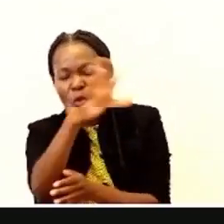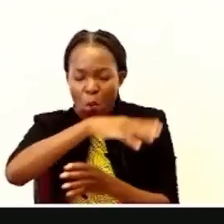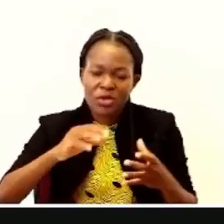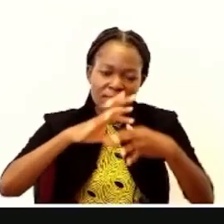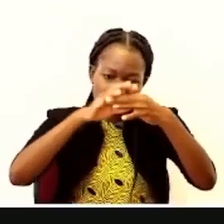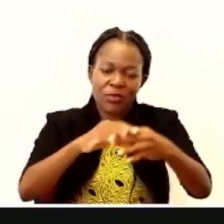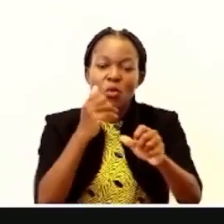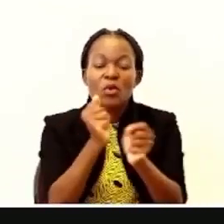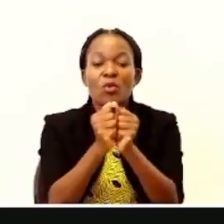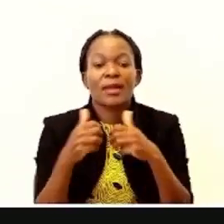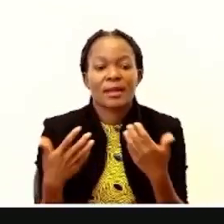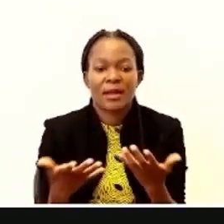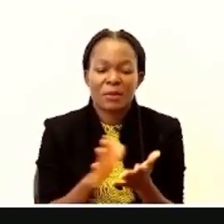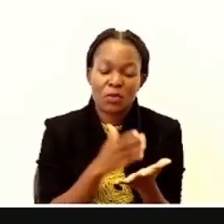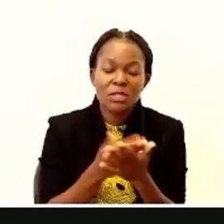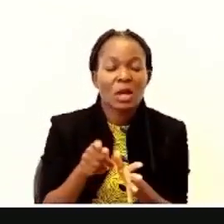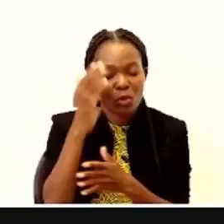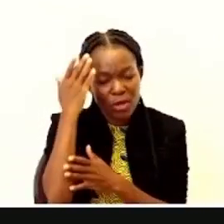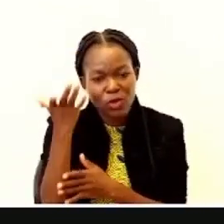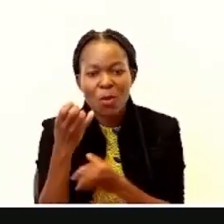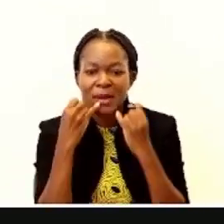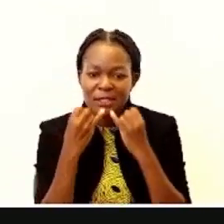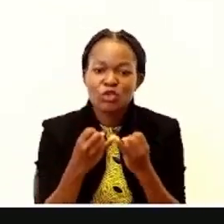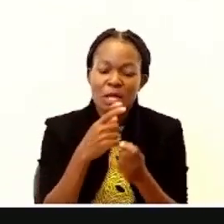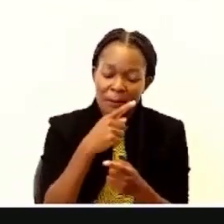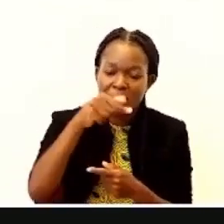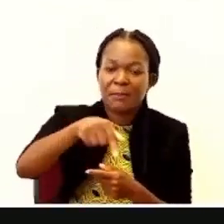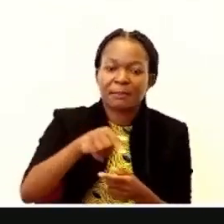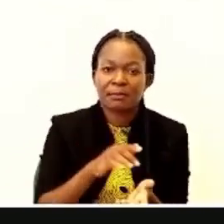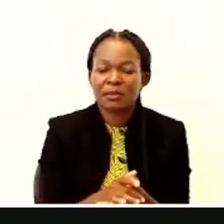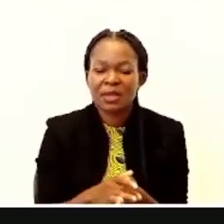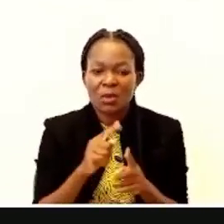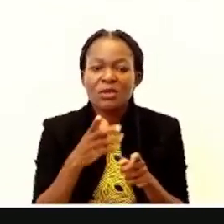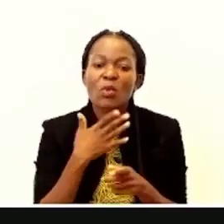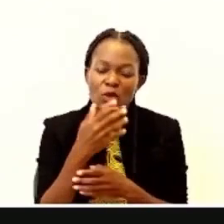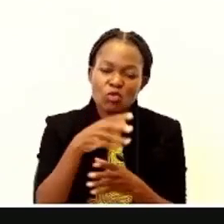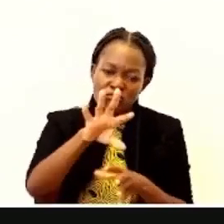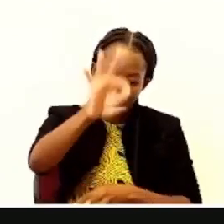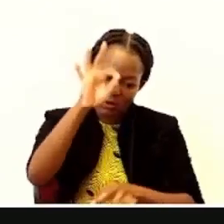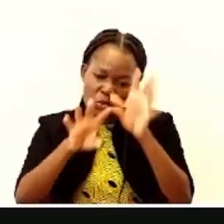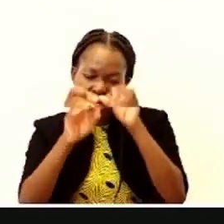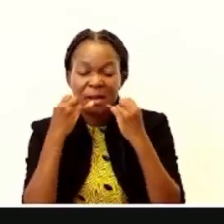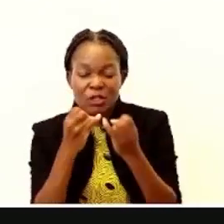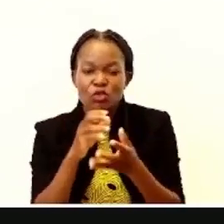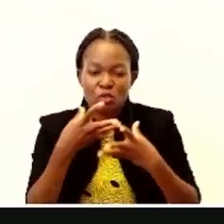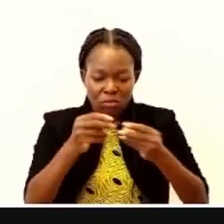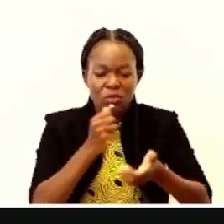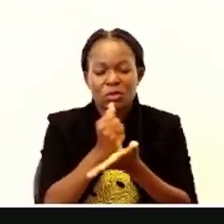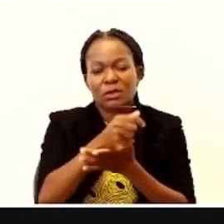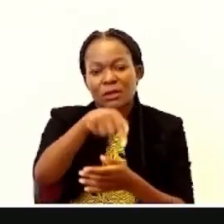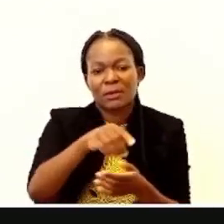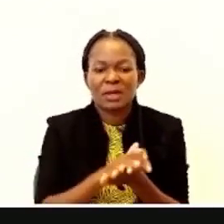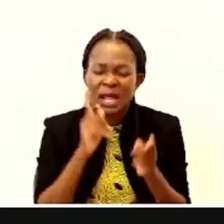actually recognizing the issues that we are talking about and not in isolation. So I think